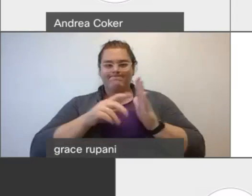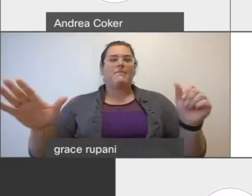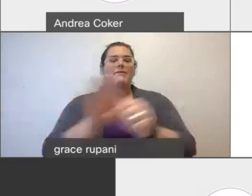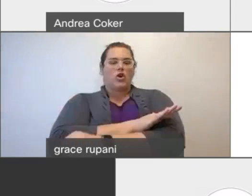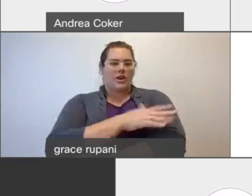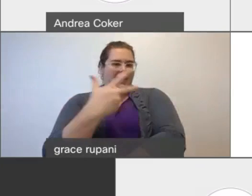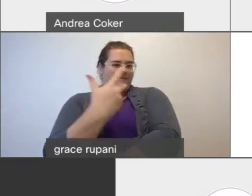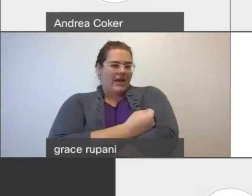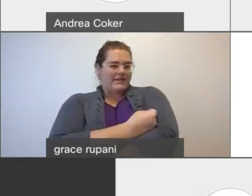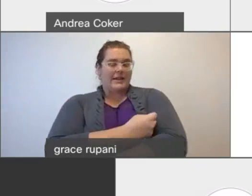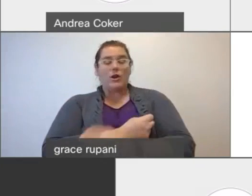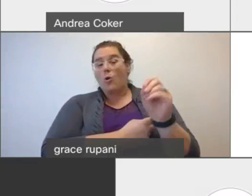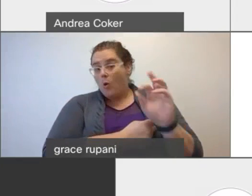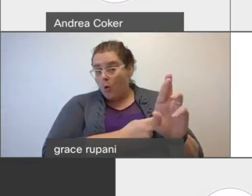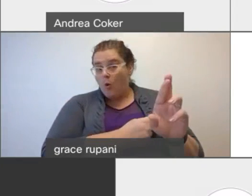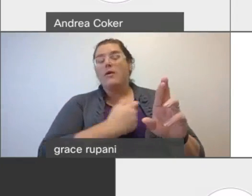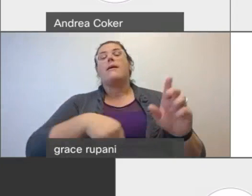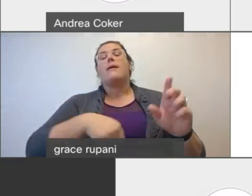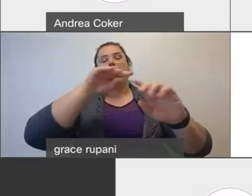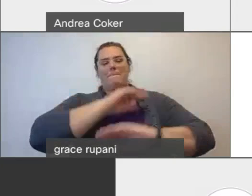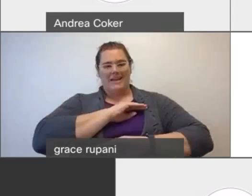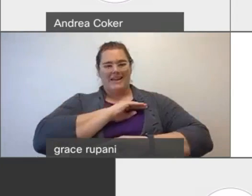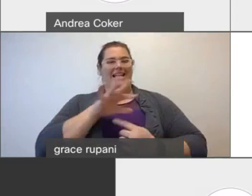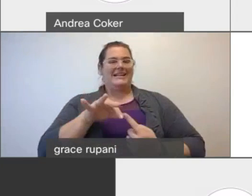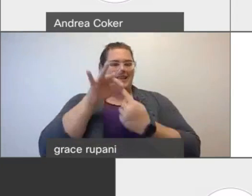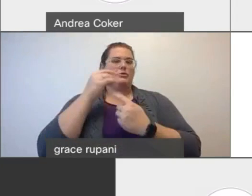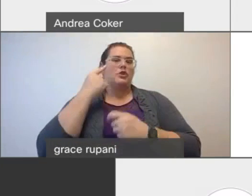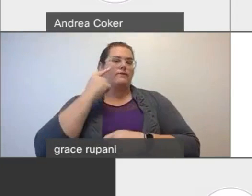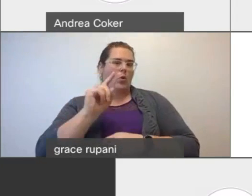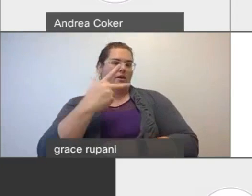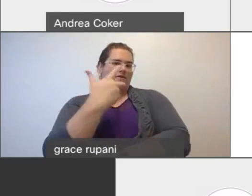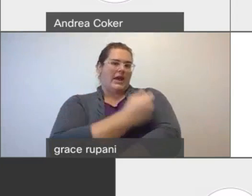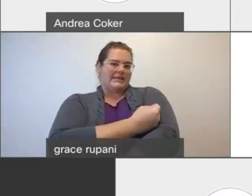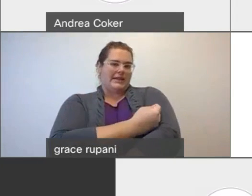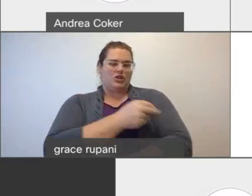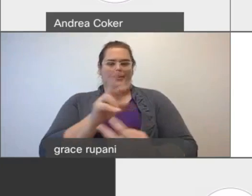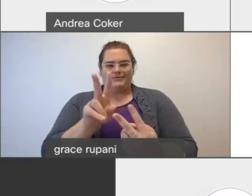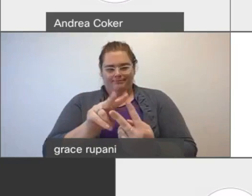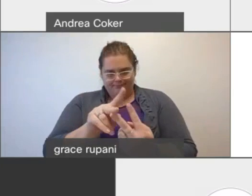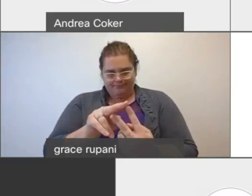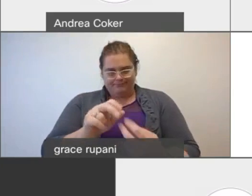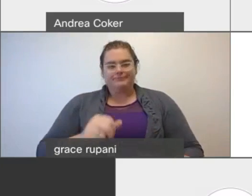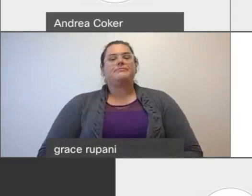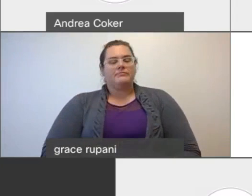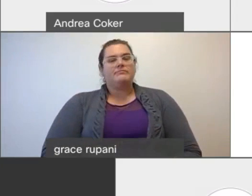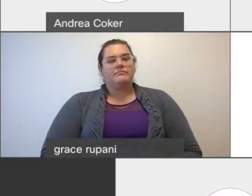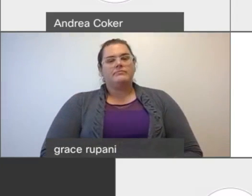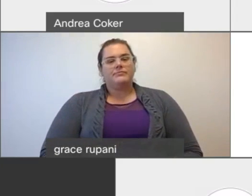or meet one of the district government exemptions for vaccination. I will say we